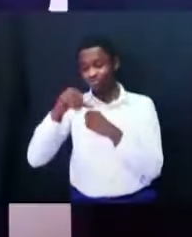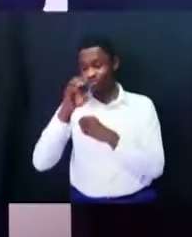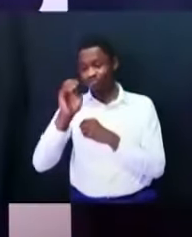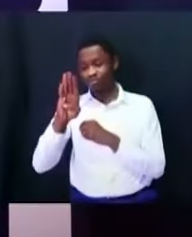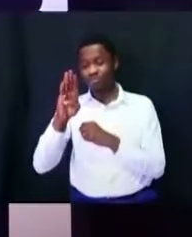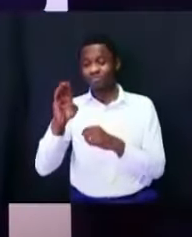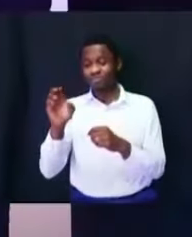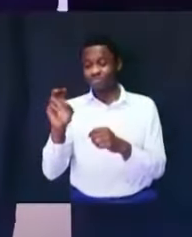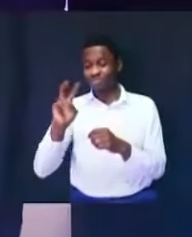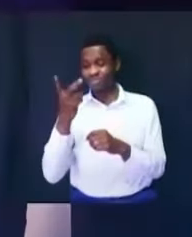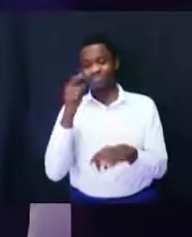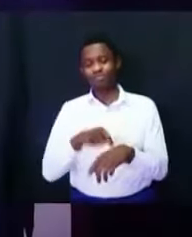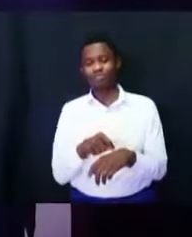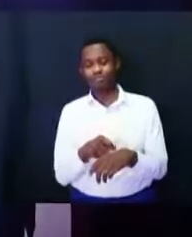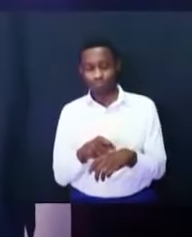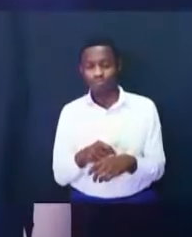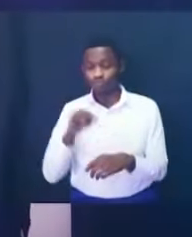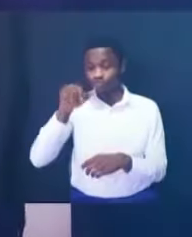time job